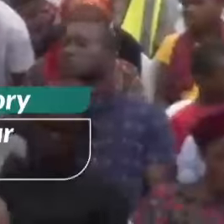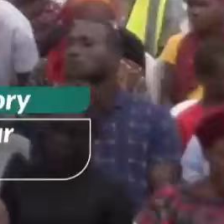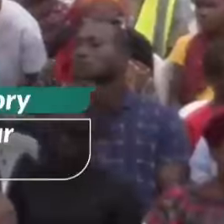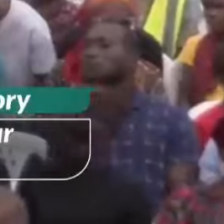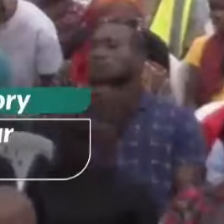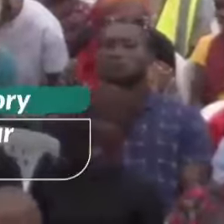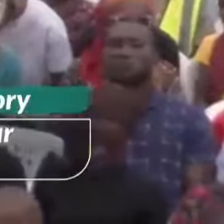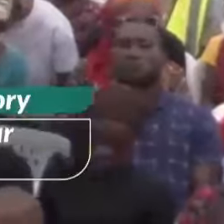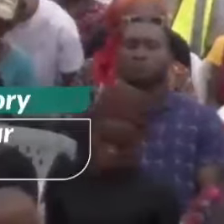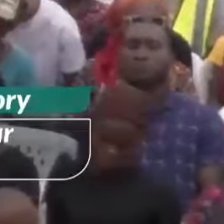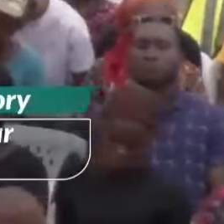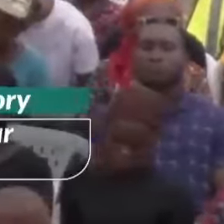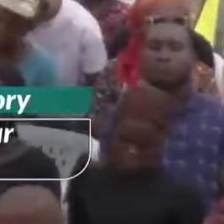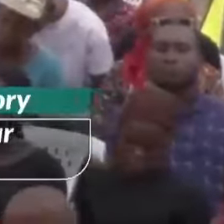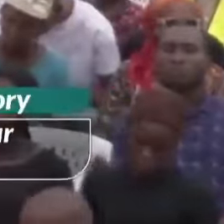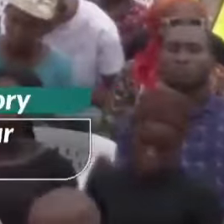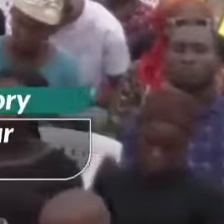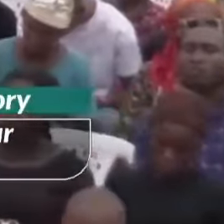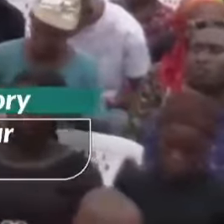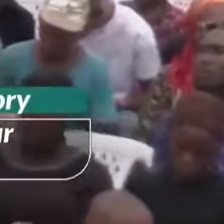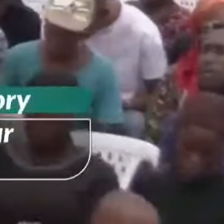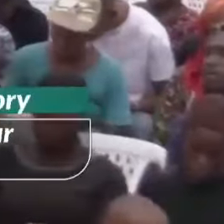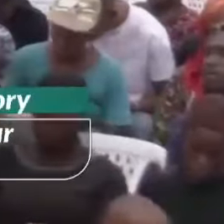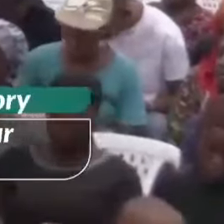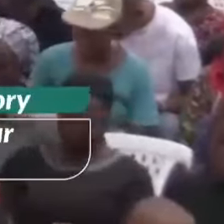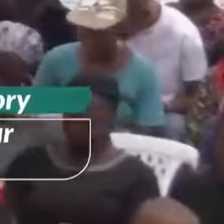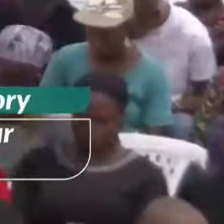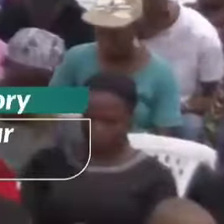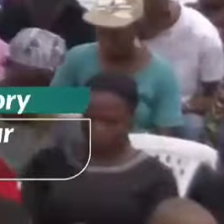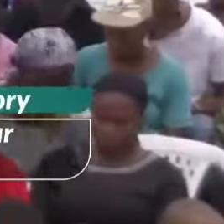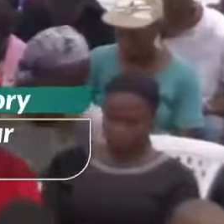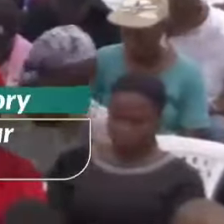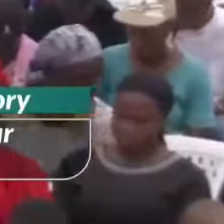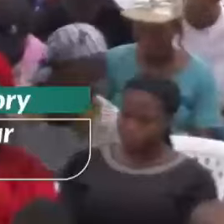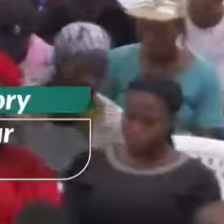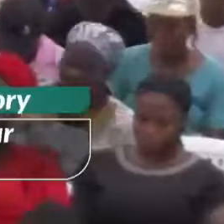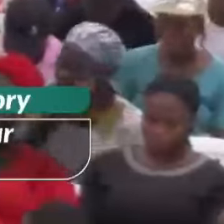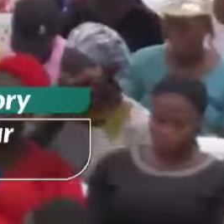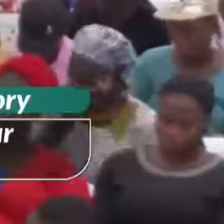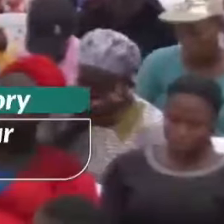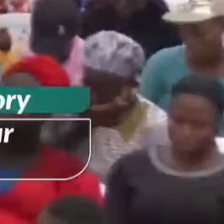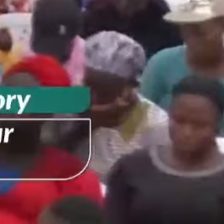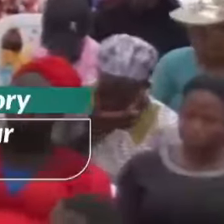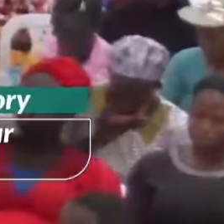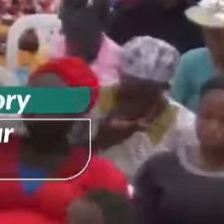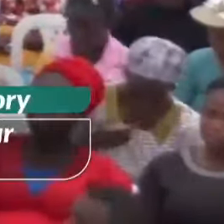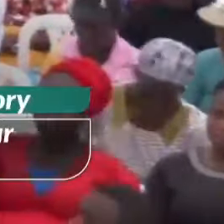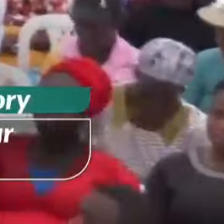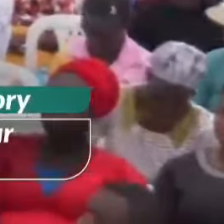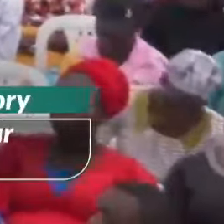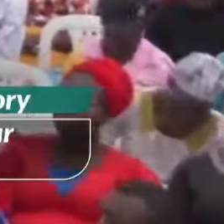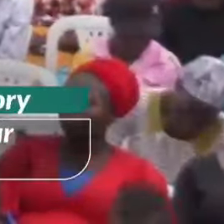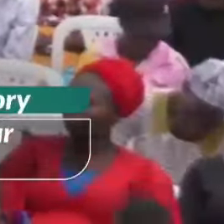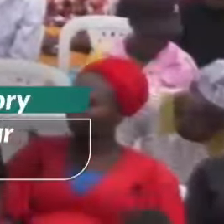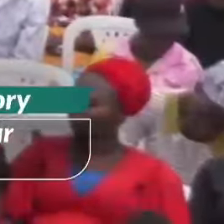The Lord has gone to prepare a place for you. And he said, if I go and prepare a place for you, I will